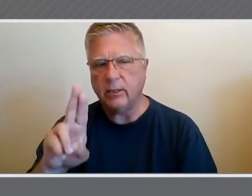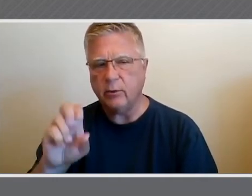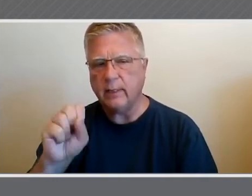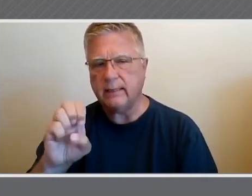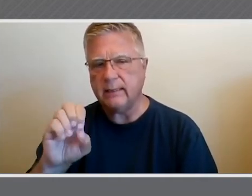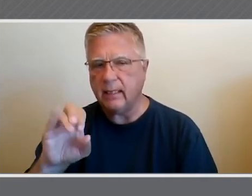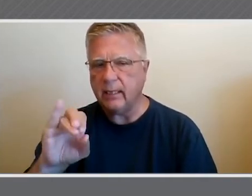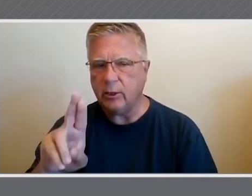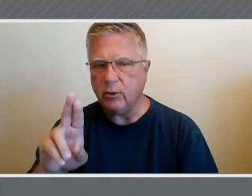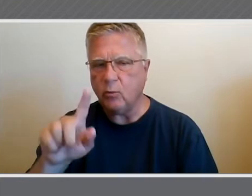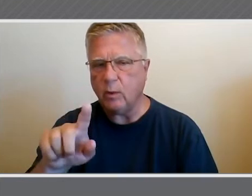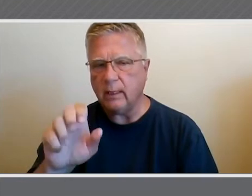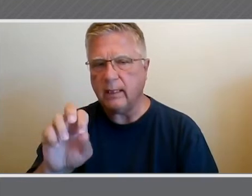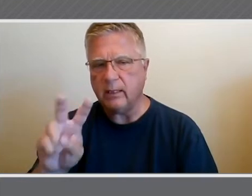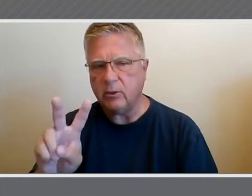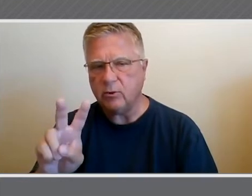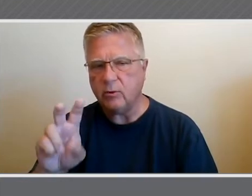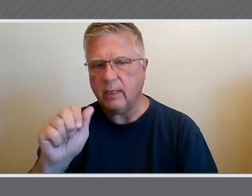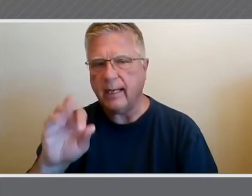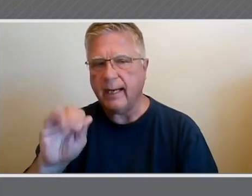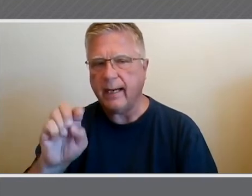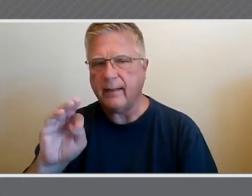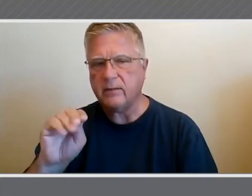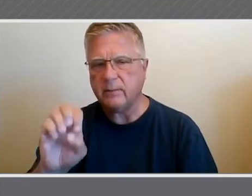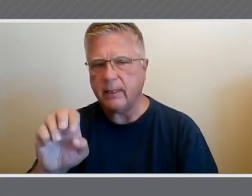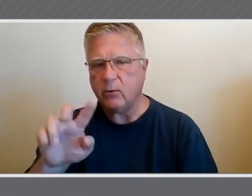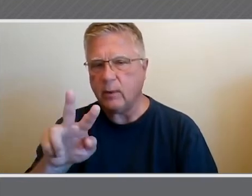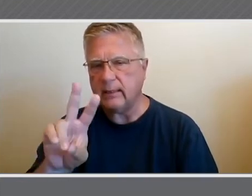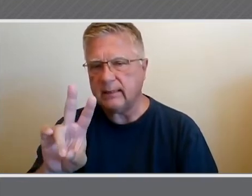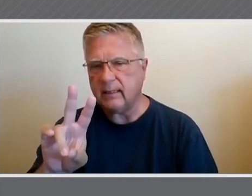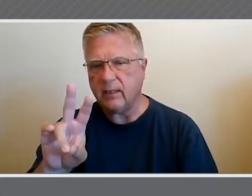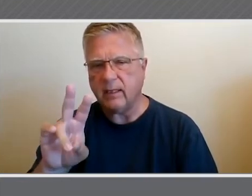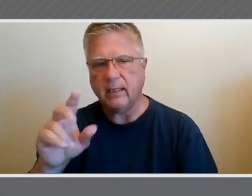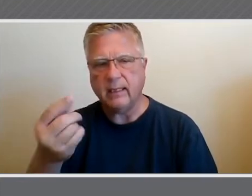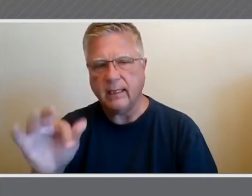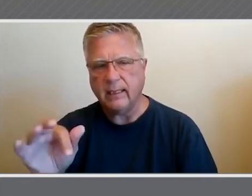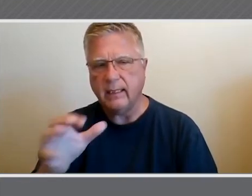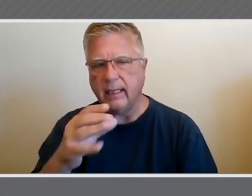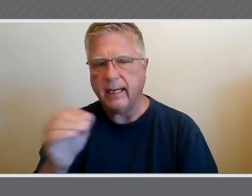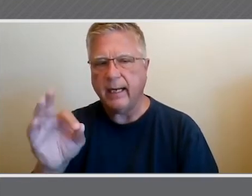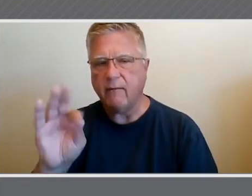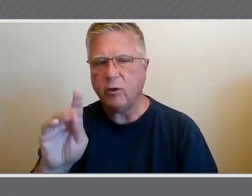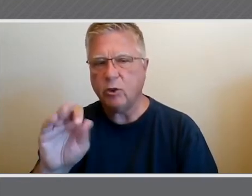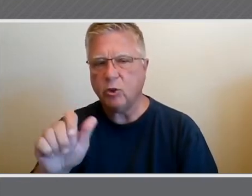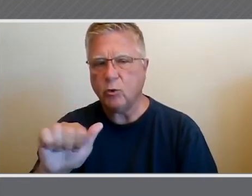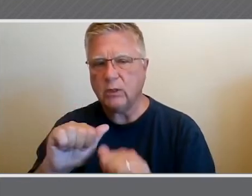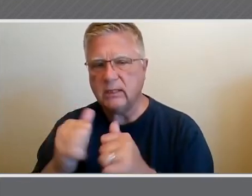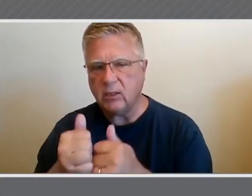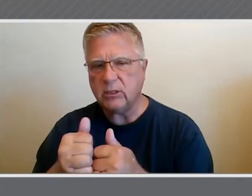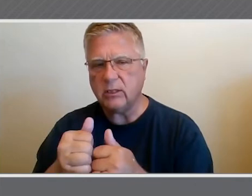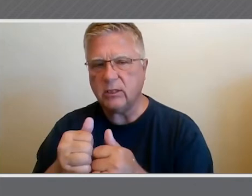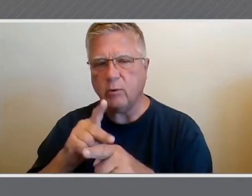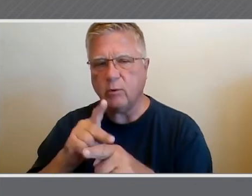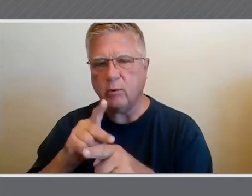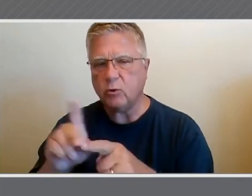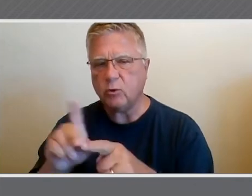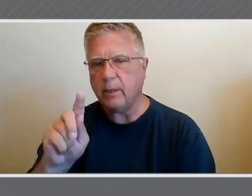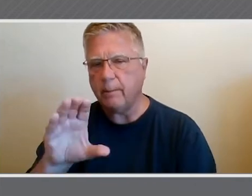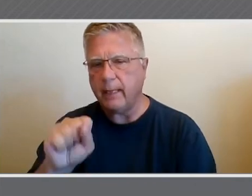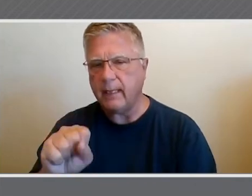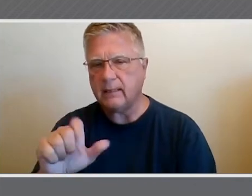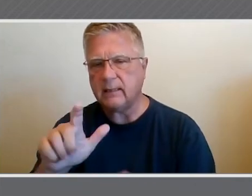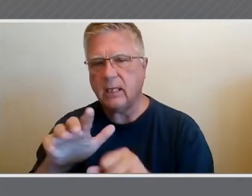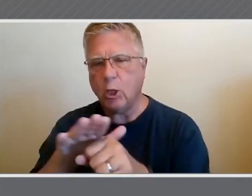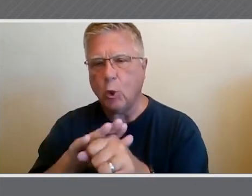192B, AFSCME 2719, and the Fraternal Association of Professional Paramedics, Local 1. So these are